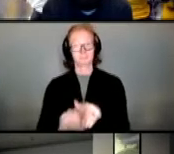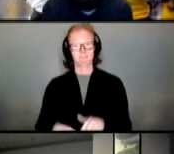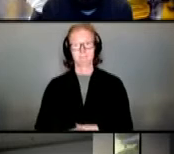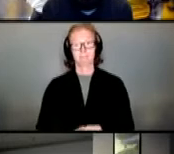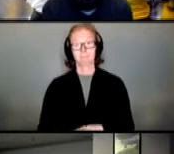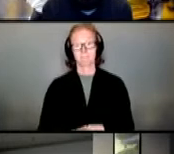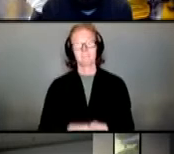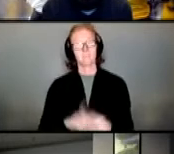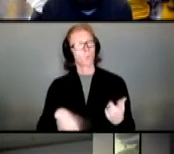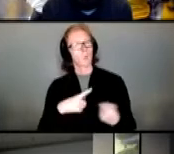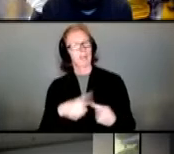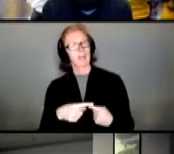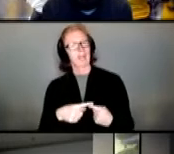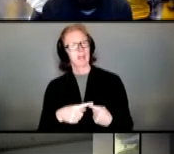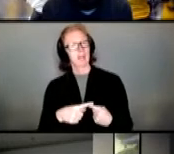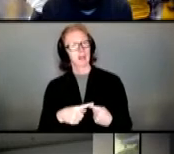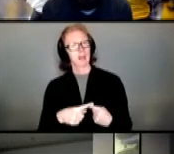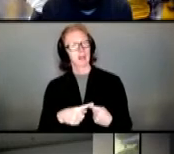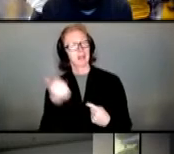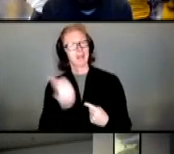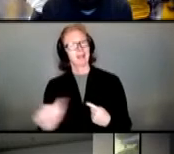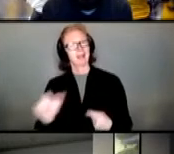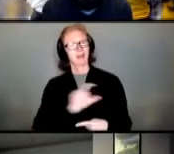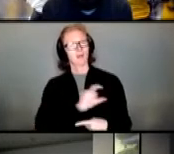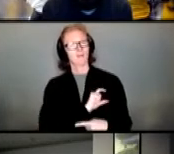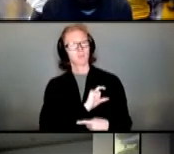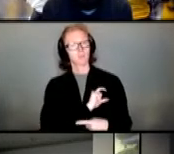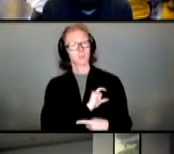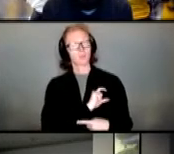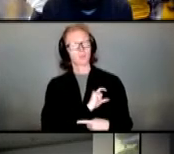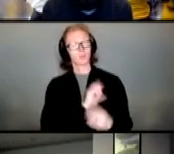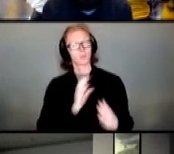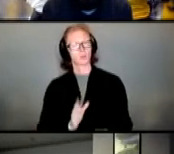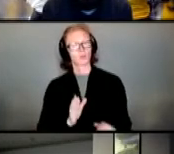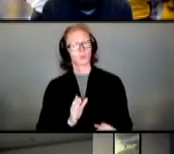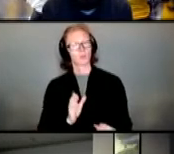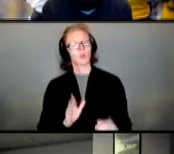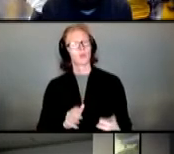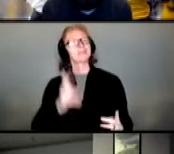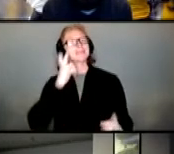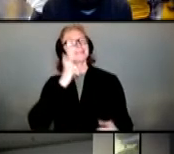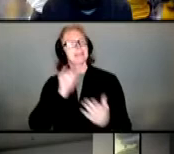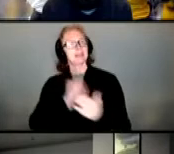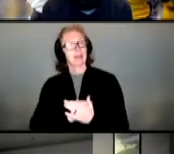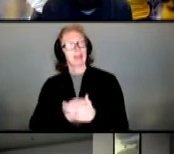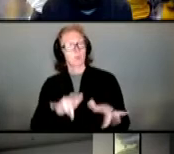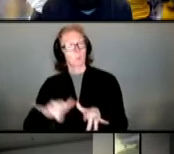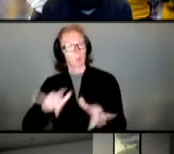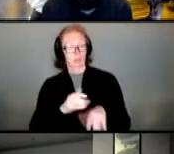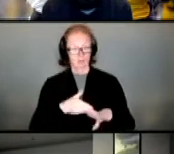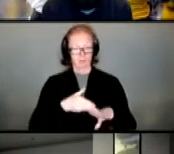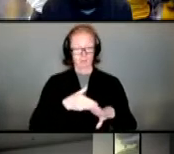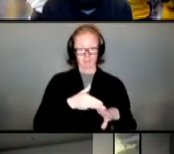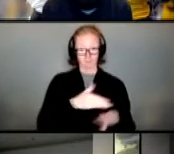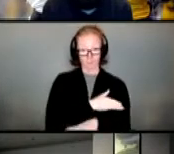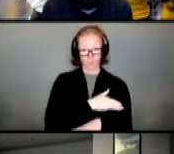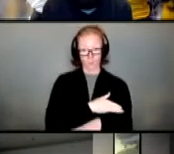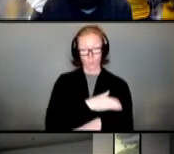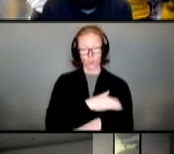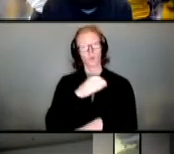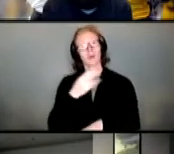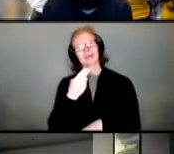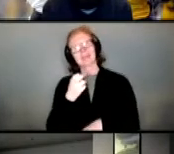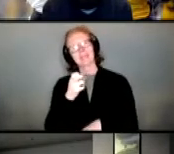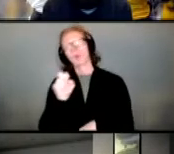when would an officer view the tape of an incident? Would it be before he or she